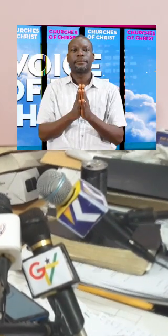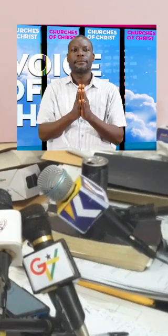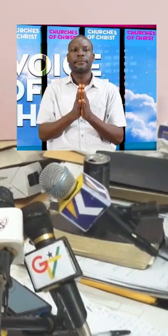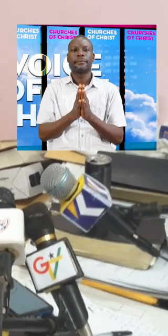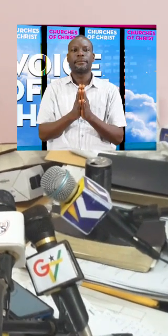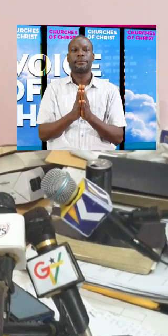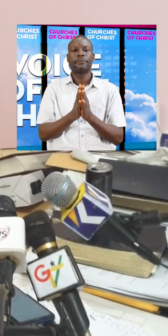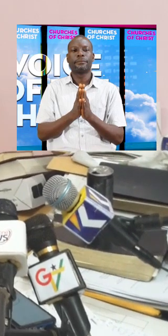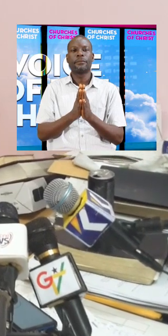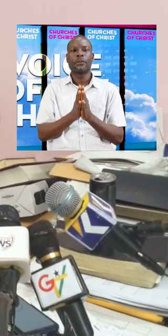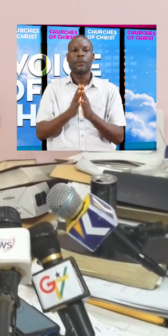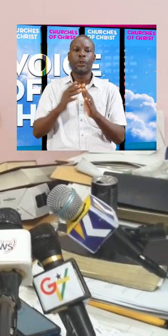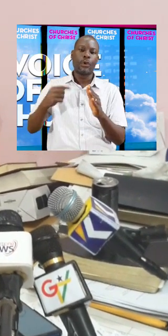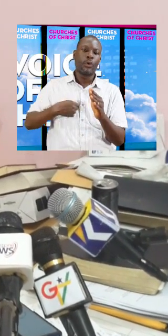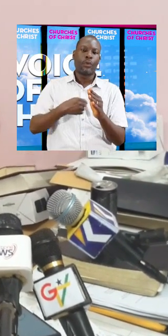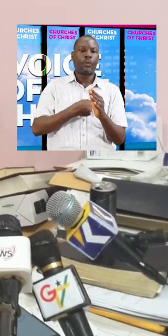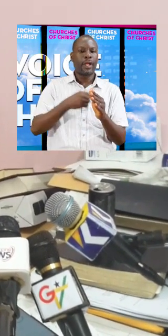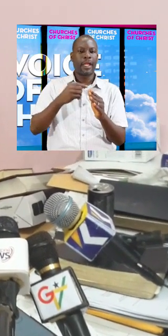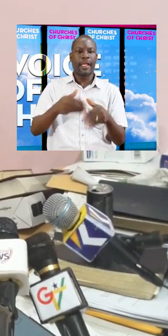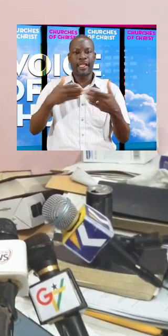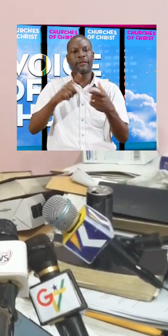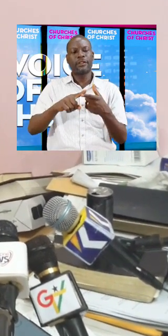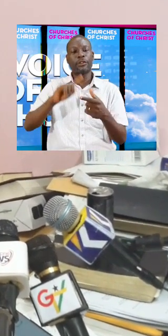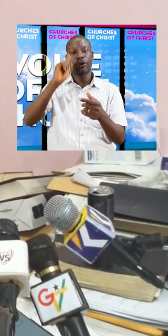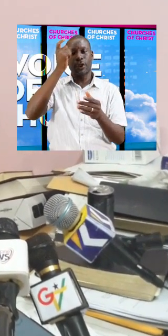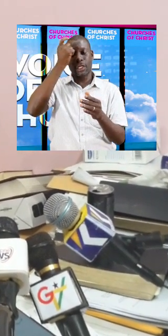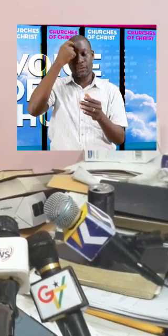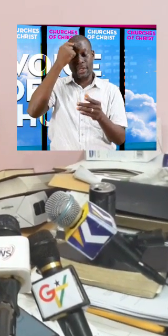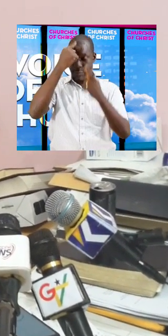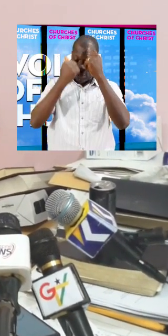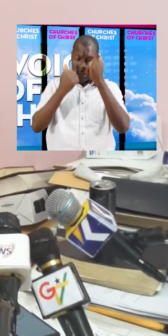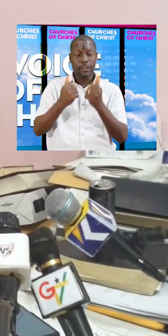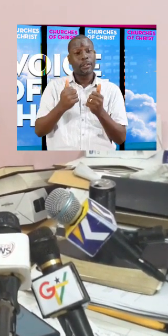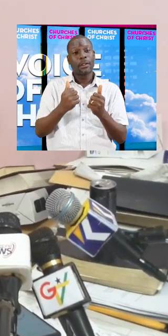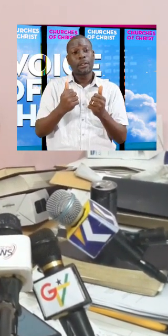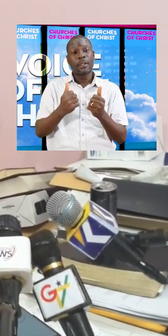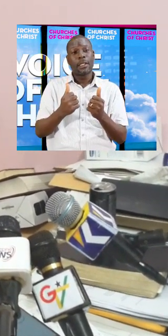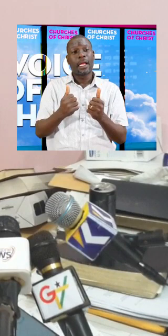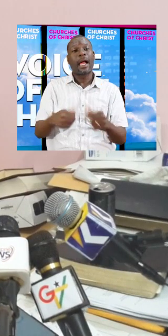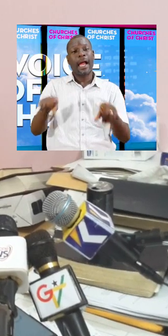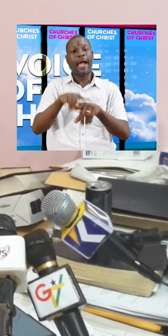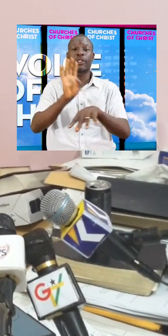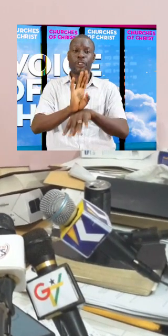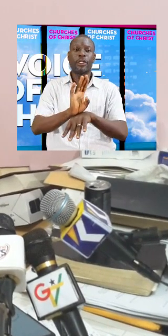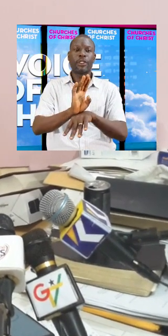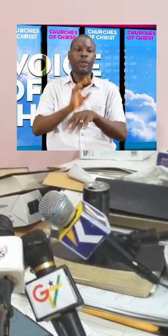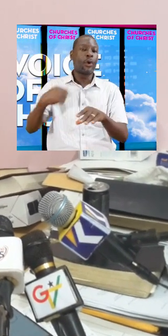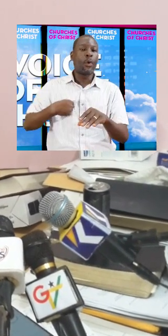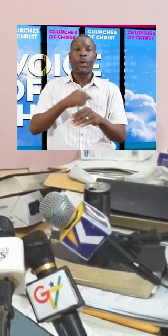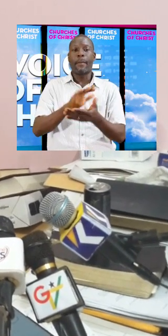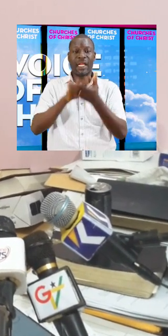Attention, ye Adiama, Abai, his answer. As a church, no, ye gidi